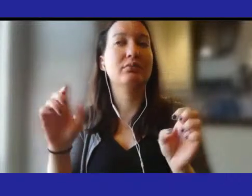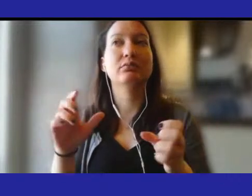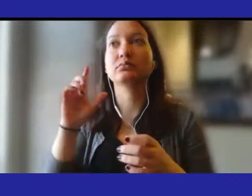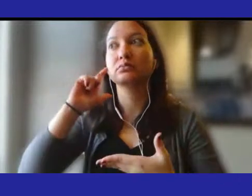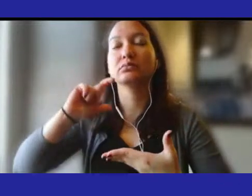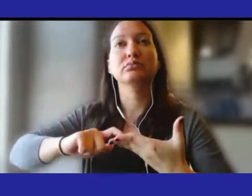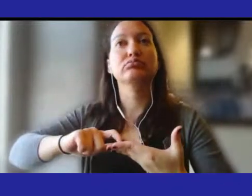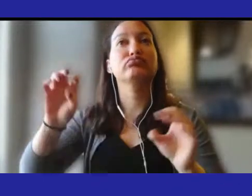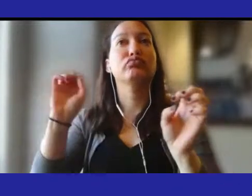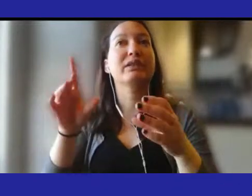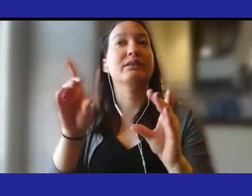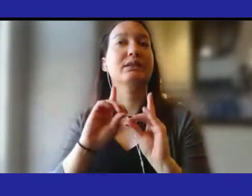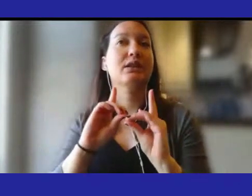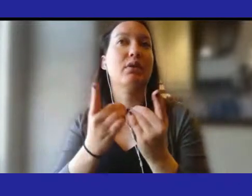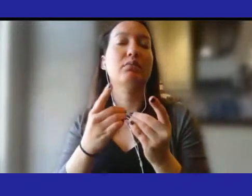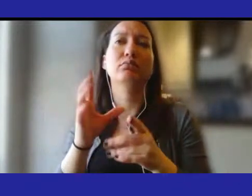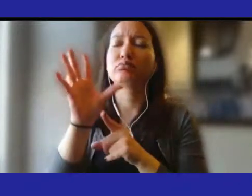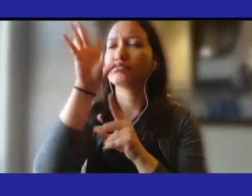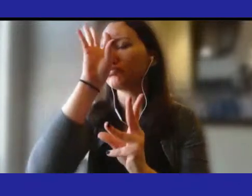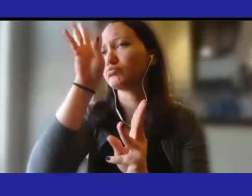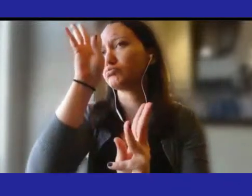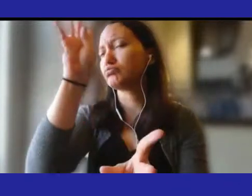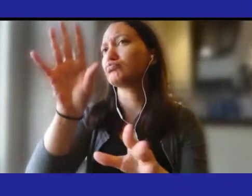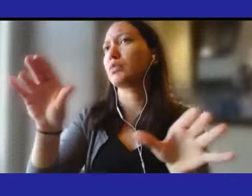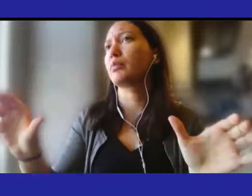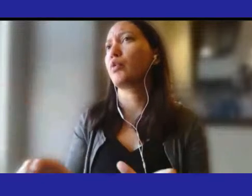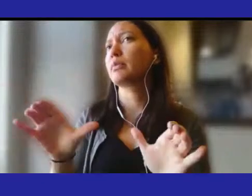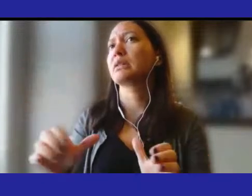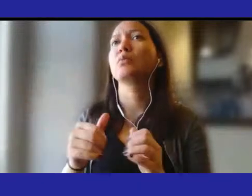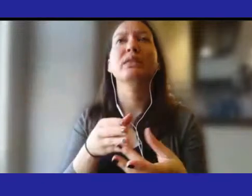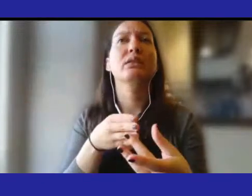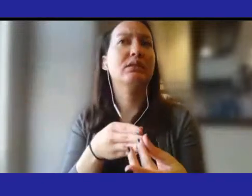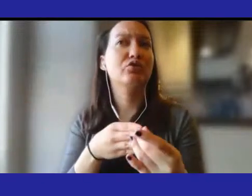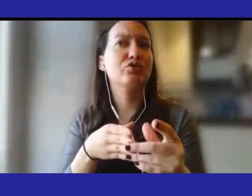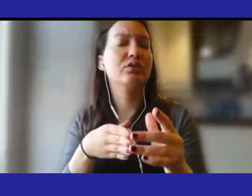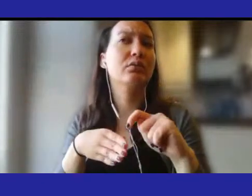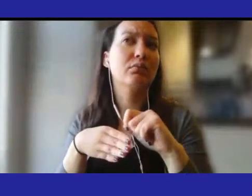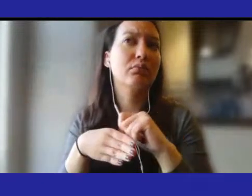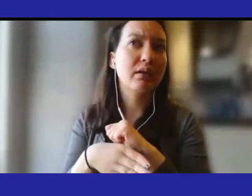demonstrate exceptional and innovative performance in leadership, practice,